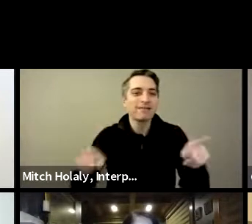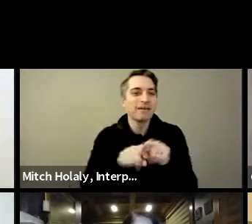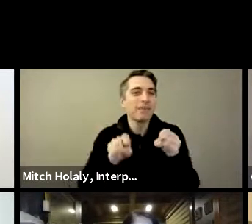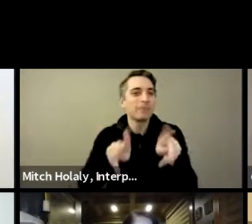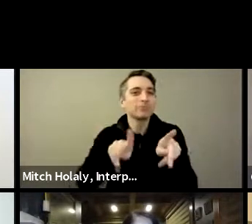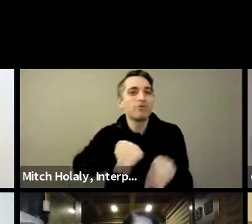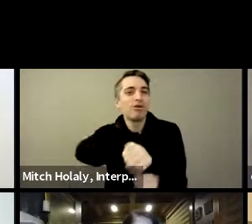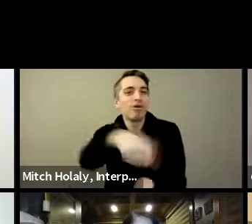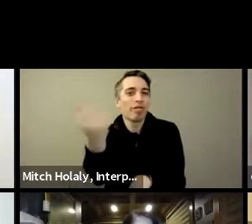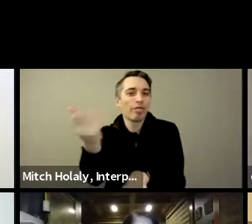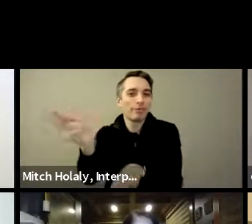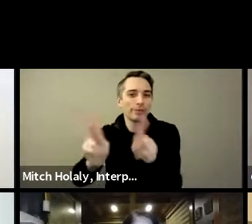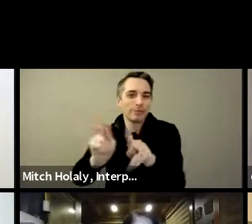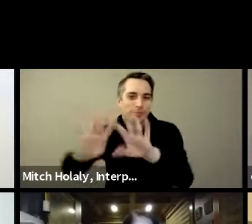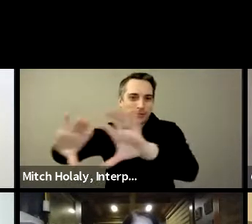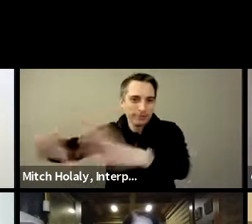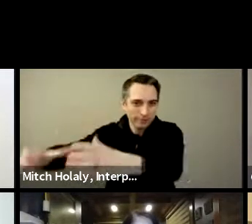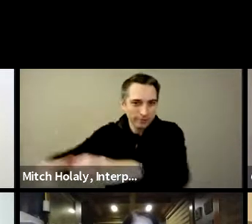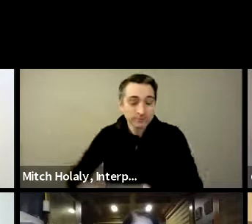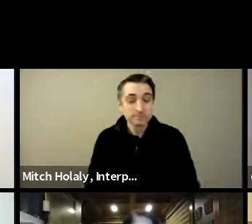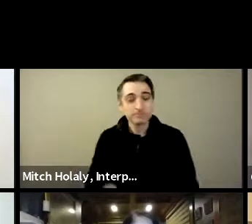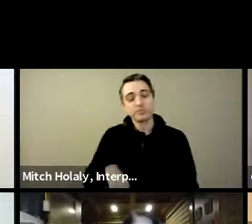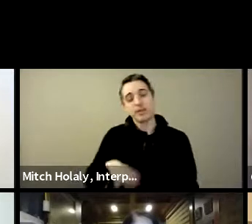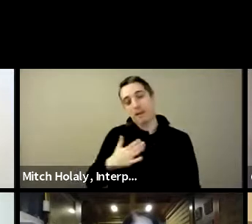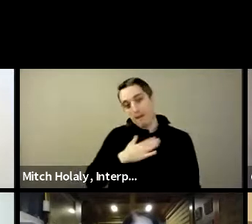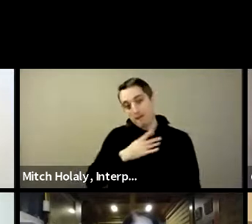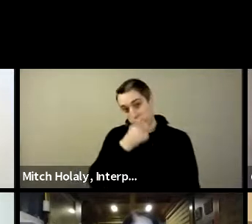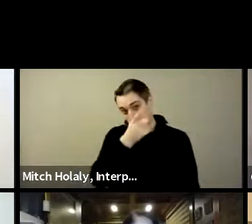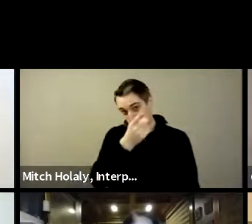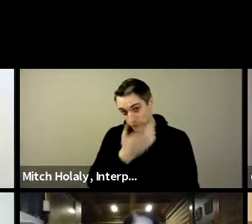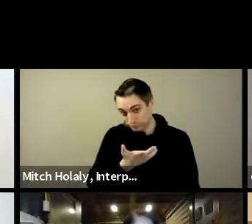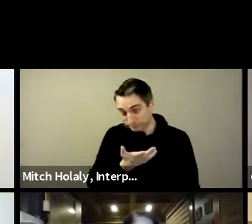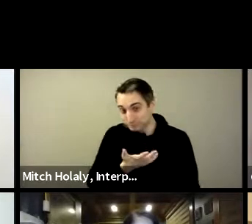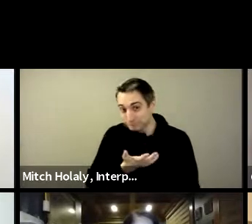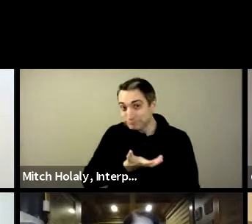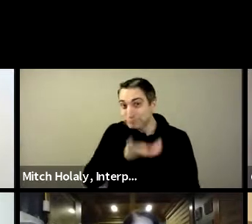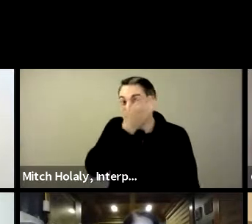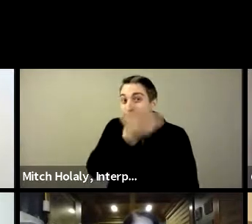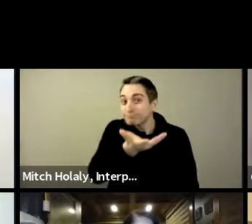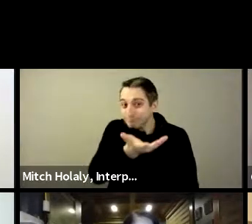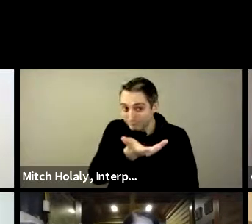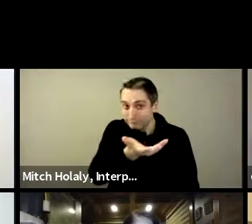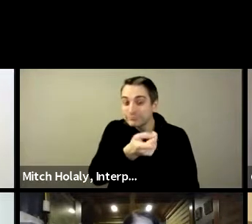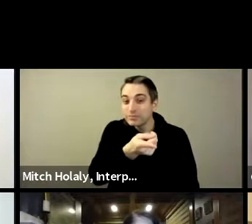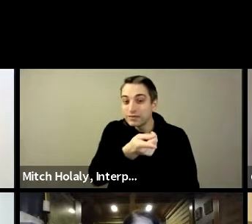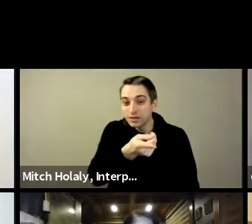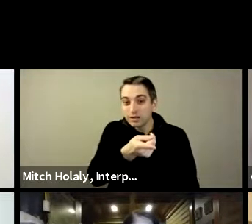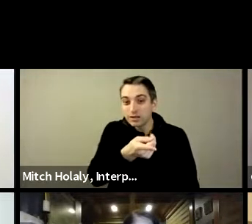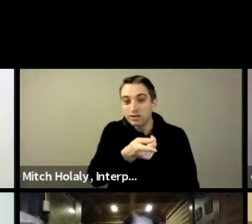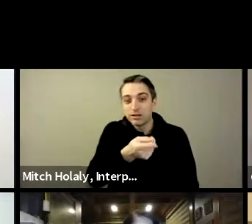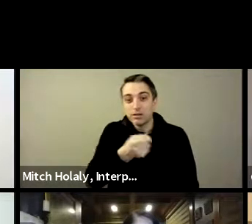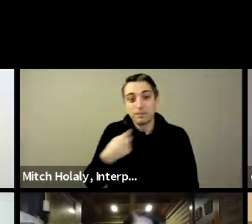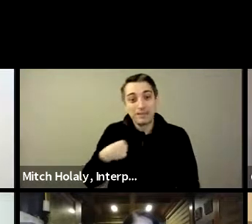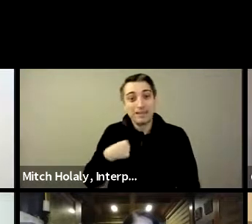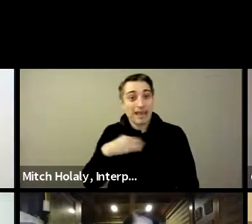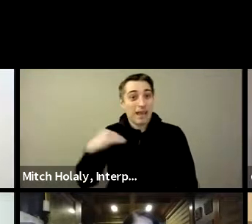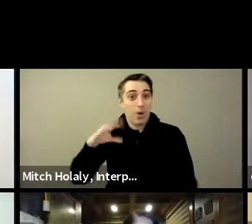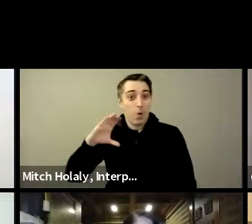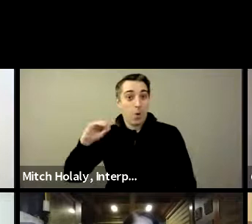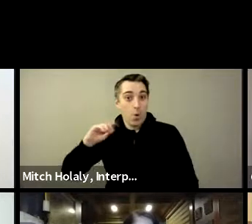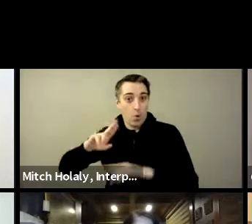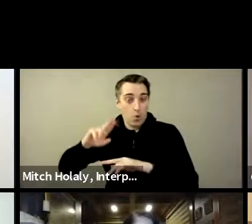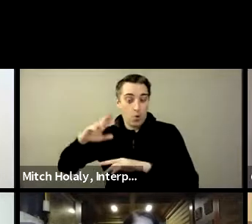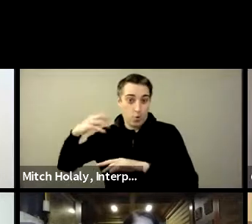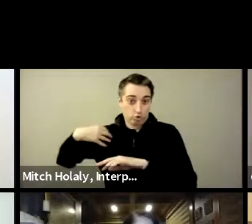up. I'm sure it's something, your concerns are something that me and Co-Chair Riley can also give to